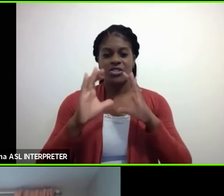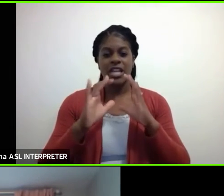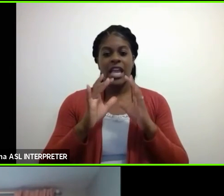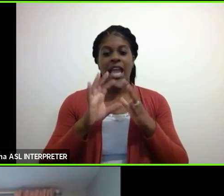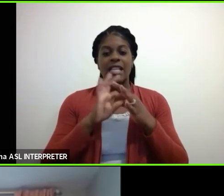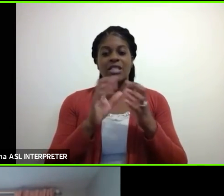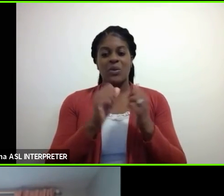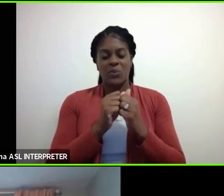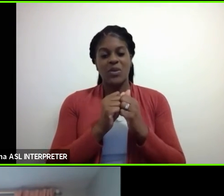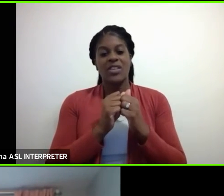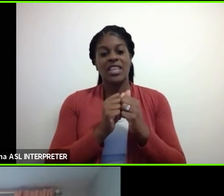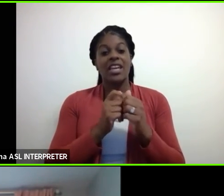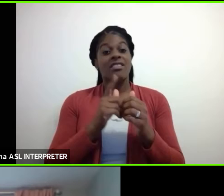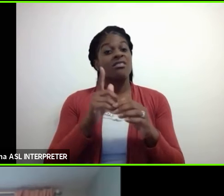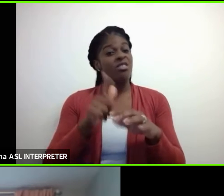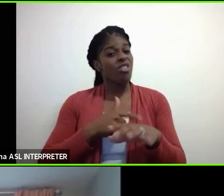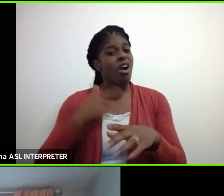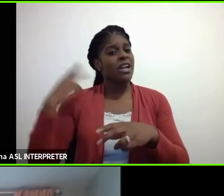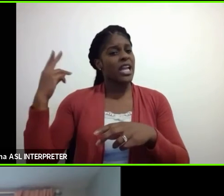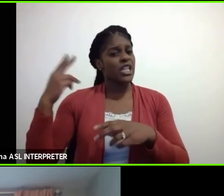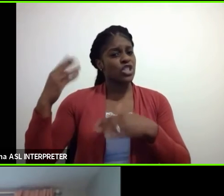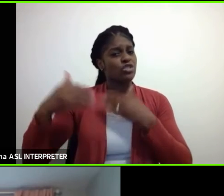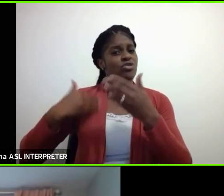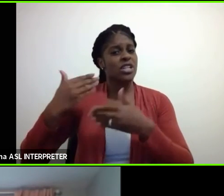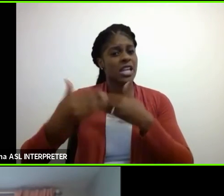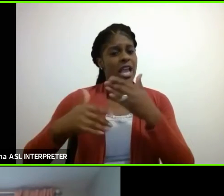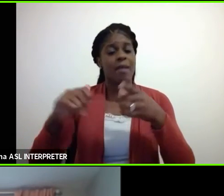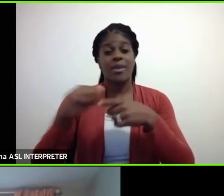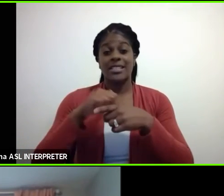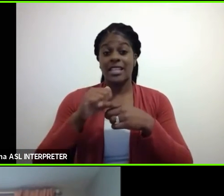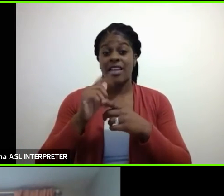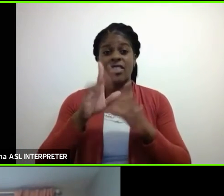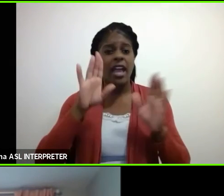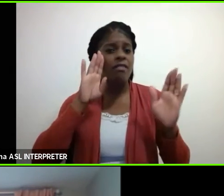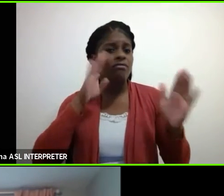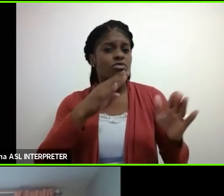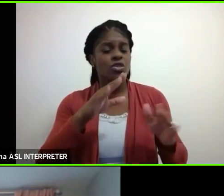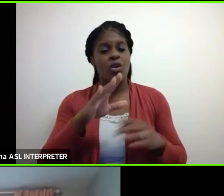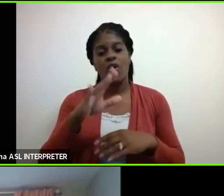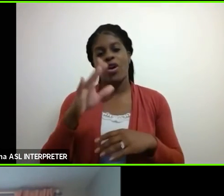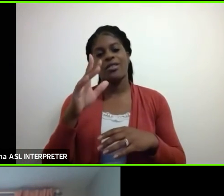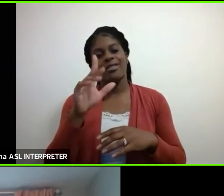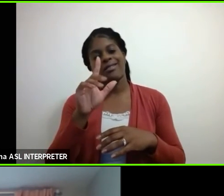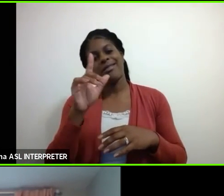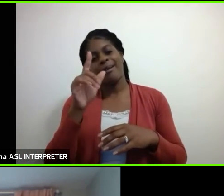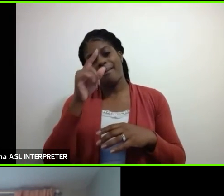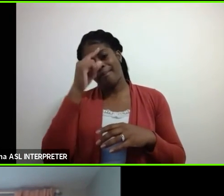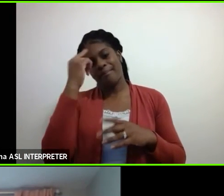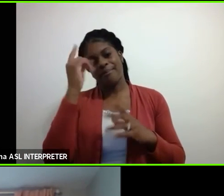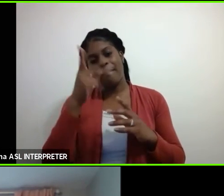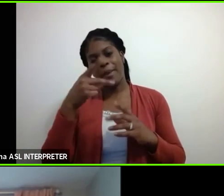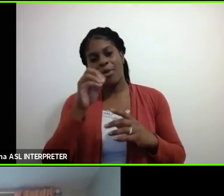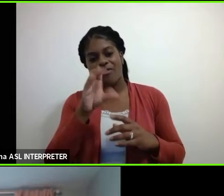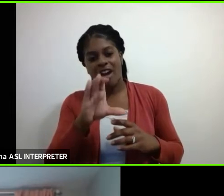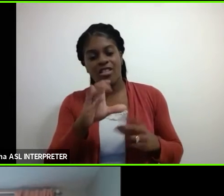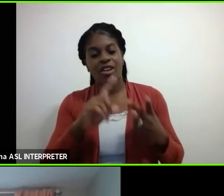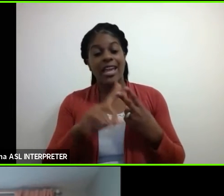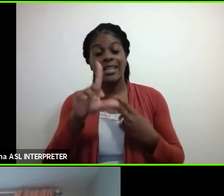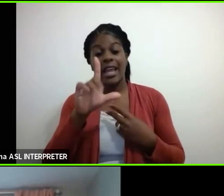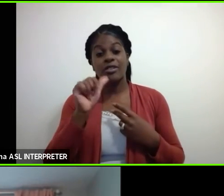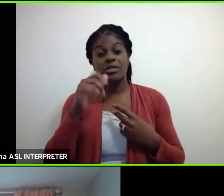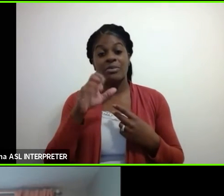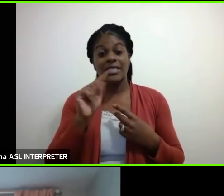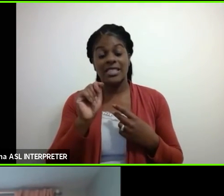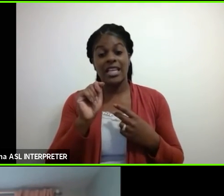long history and practices that targeted people of color and people in LGBTQ communities that have experienced this